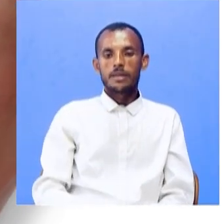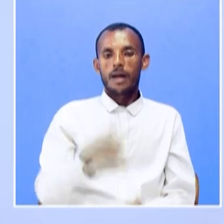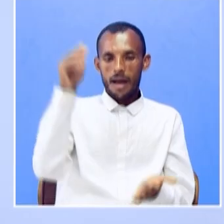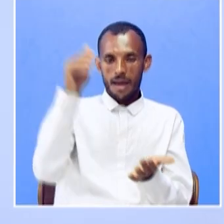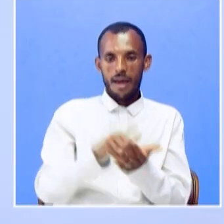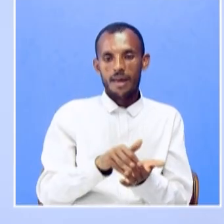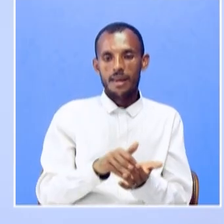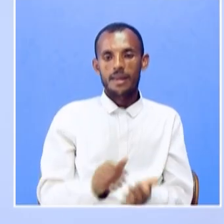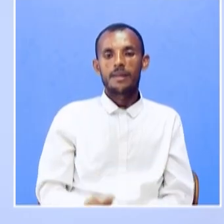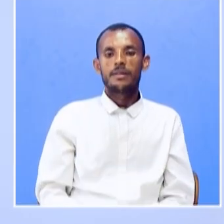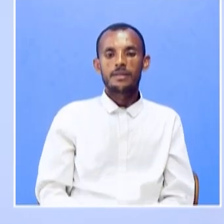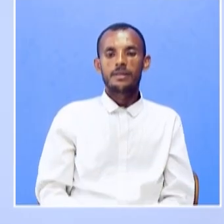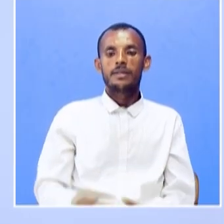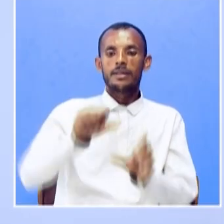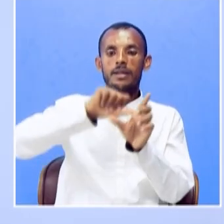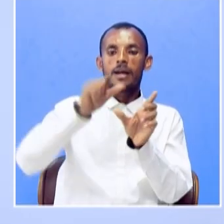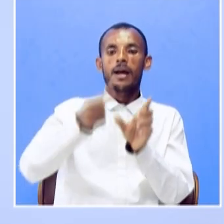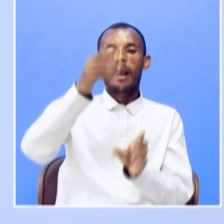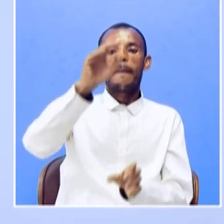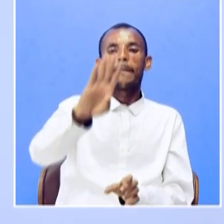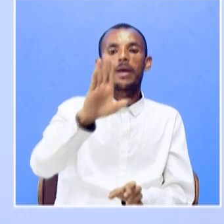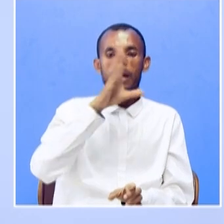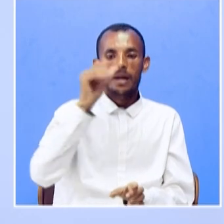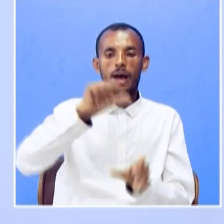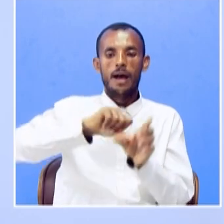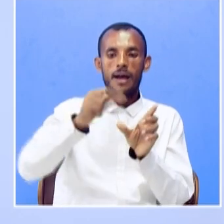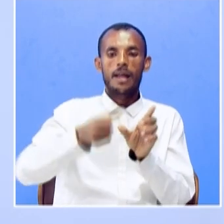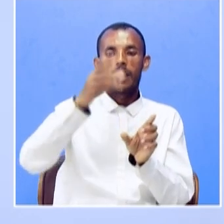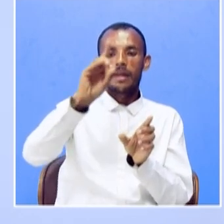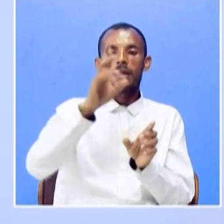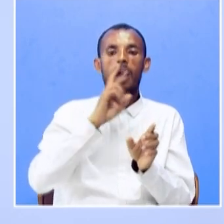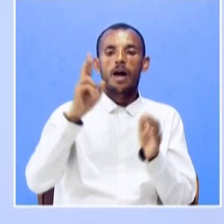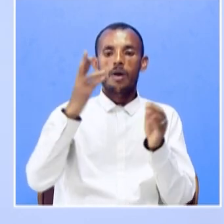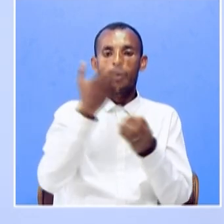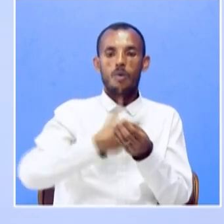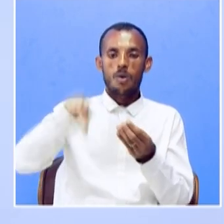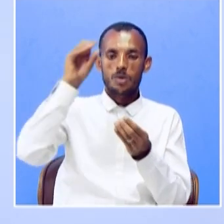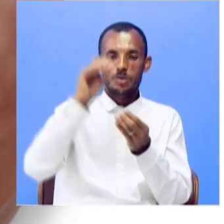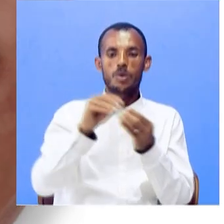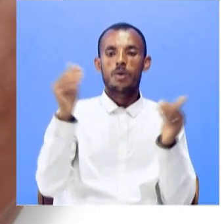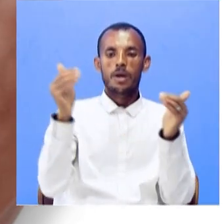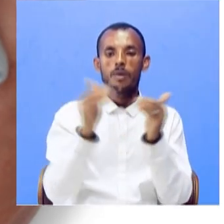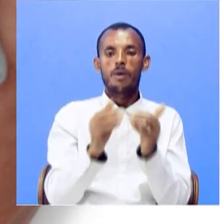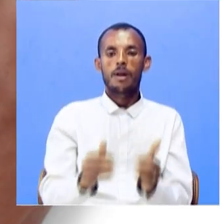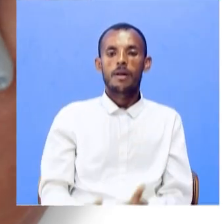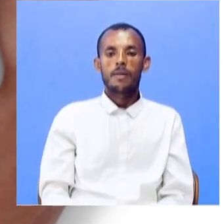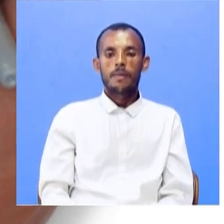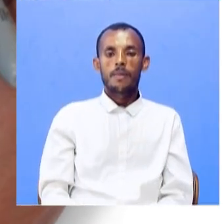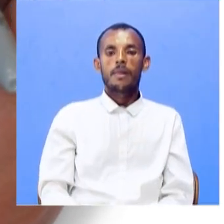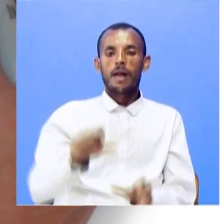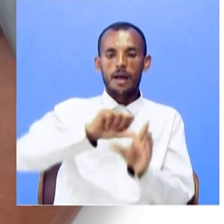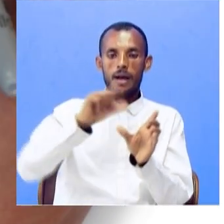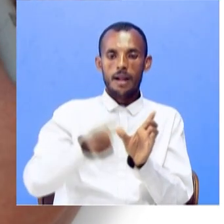Again, angle B and angle D are also equal. So here, angle